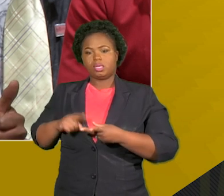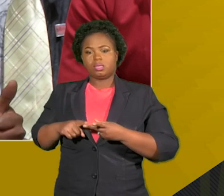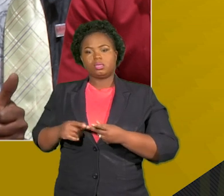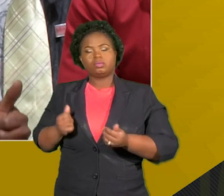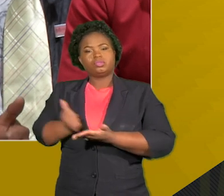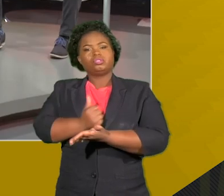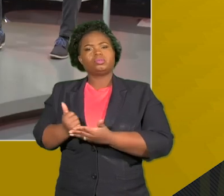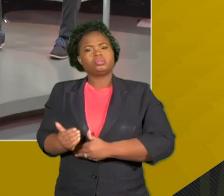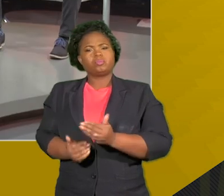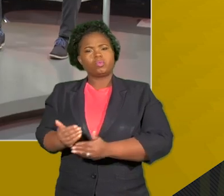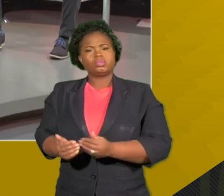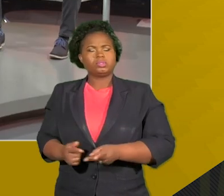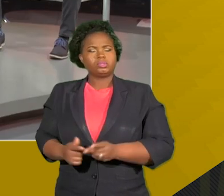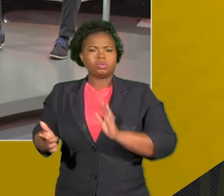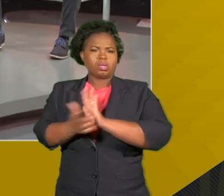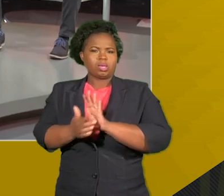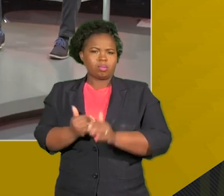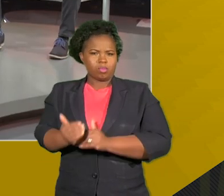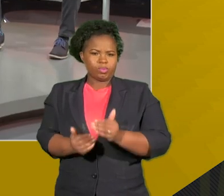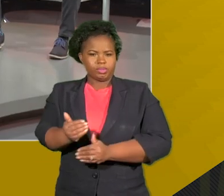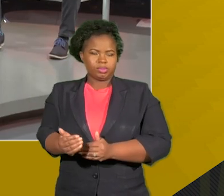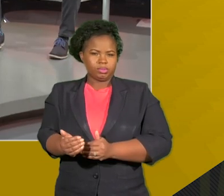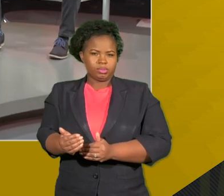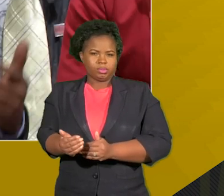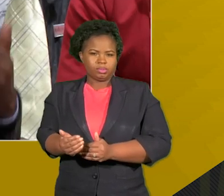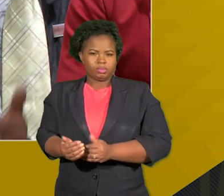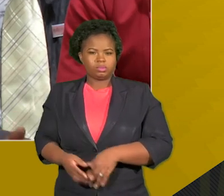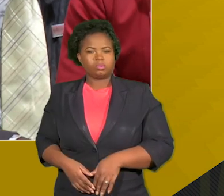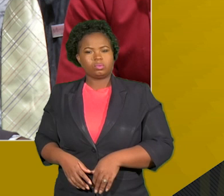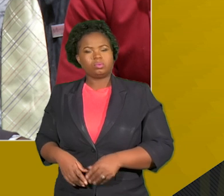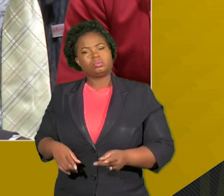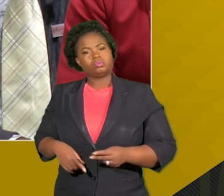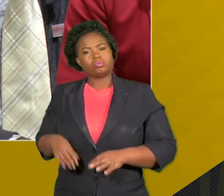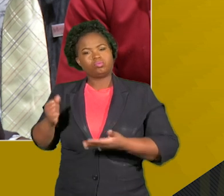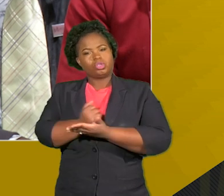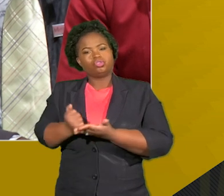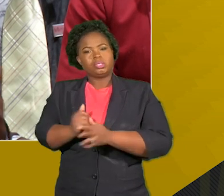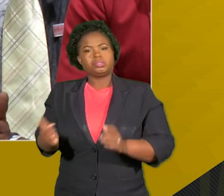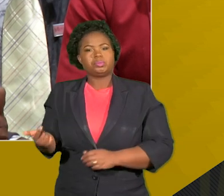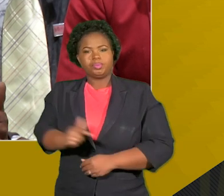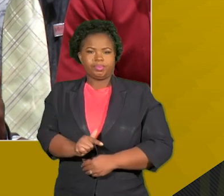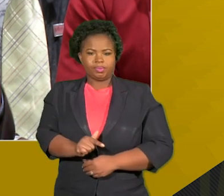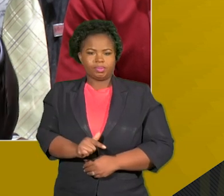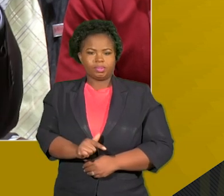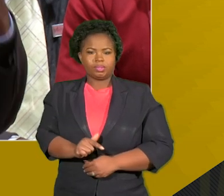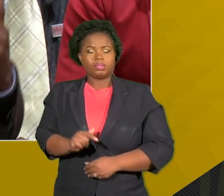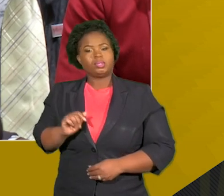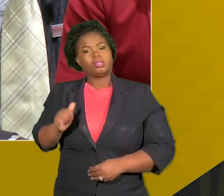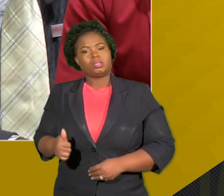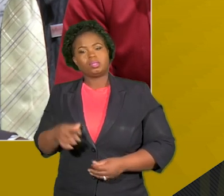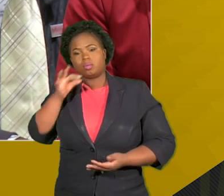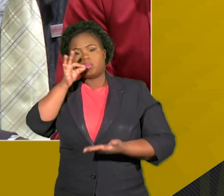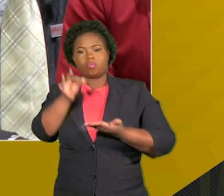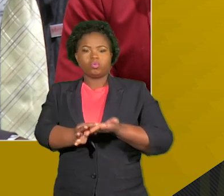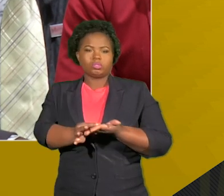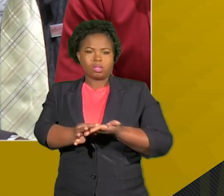registration process, your legal processes in terms of your getting your registration sorted out. Then you can send a